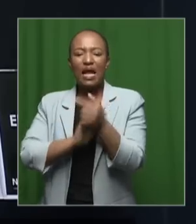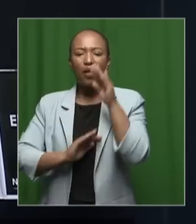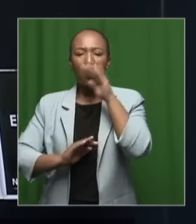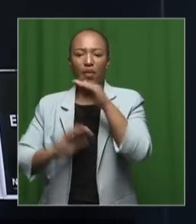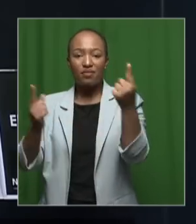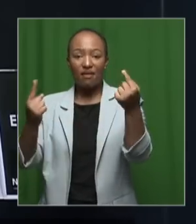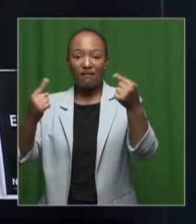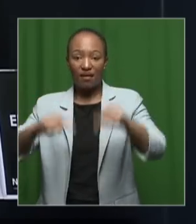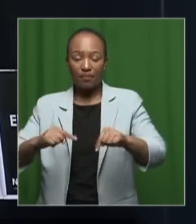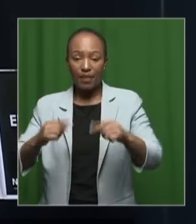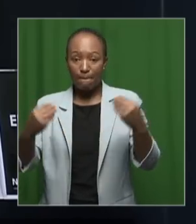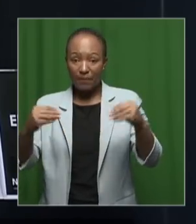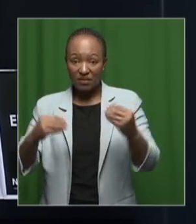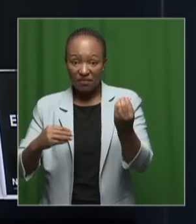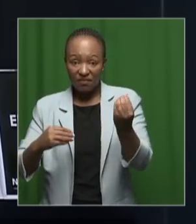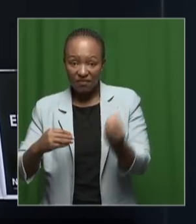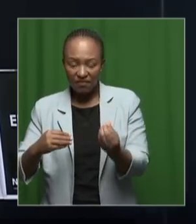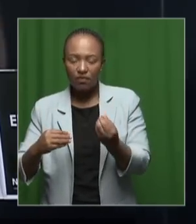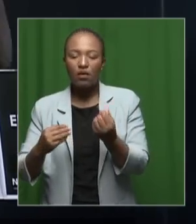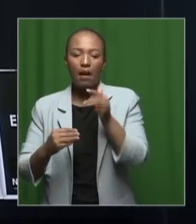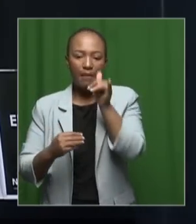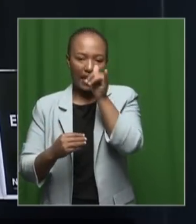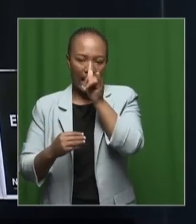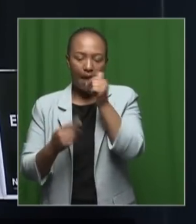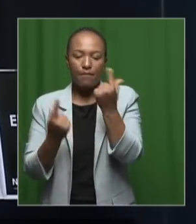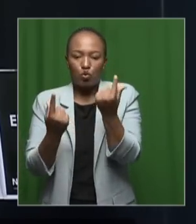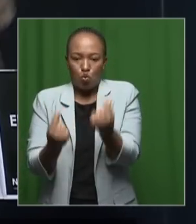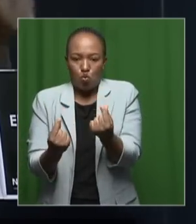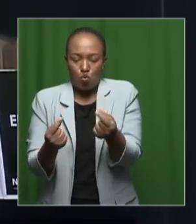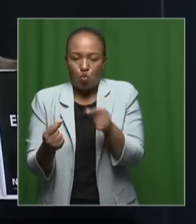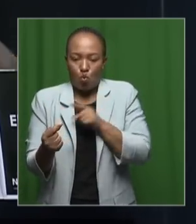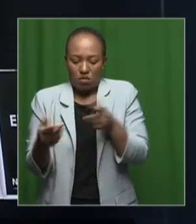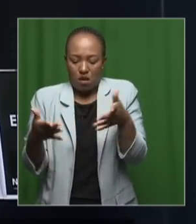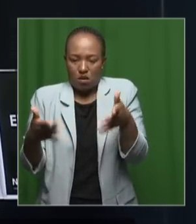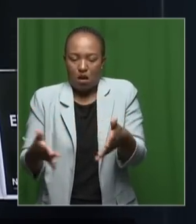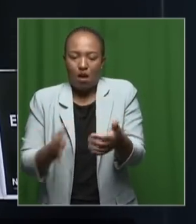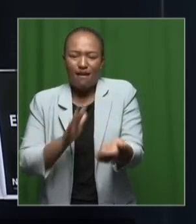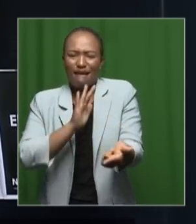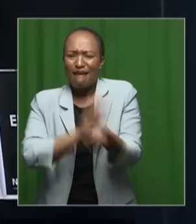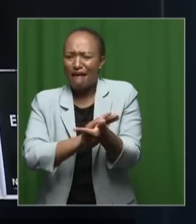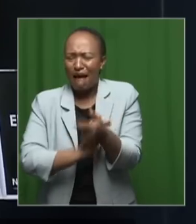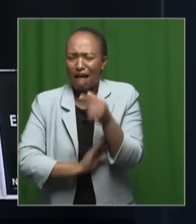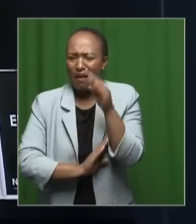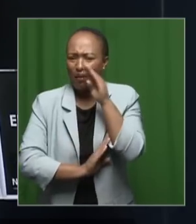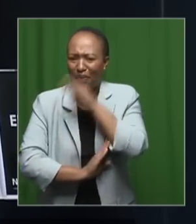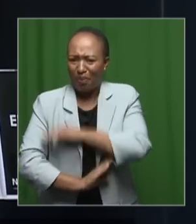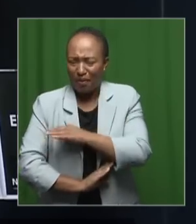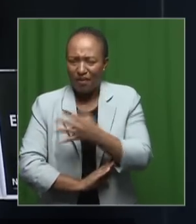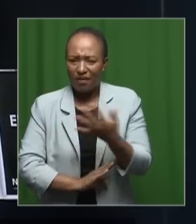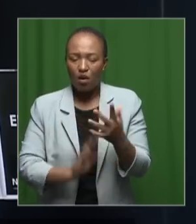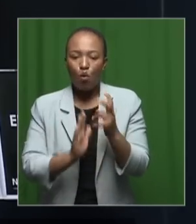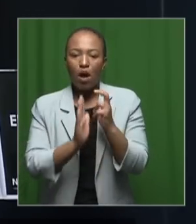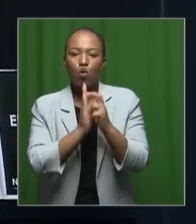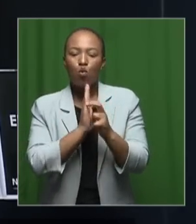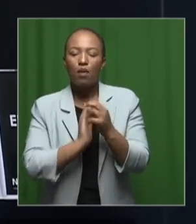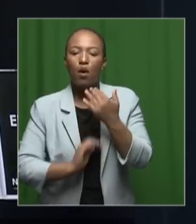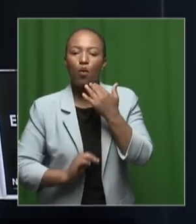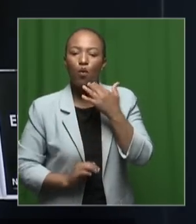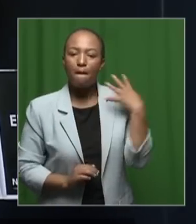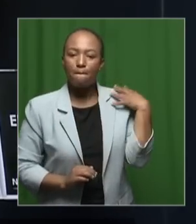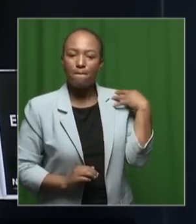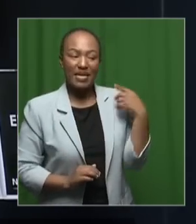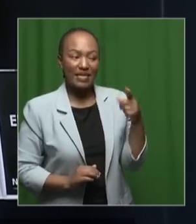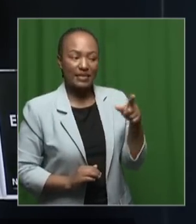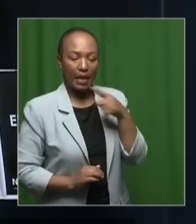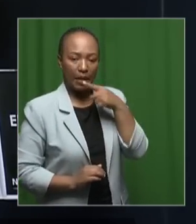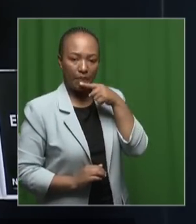I just want to say two things. They're committing a crime by being here illegally according to the rules of Minister Motsoaledi. If you